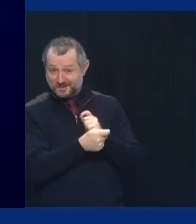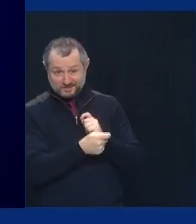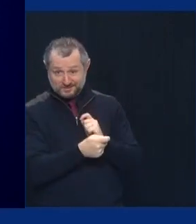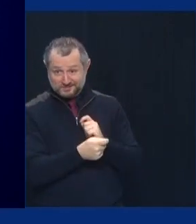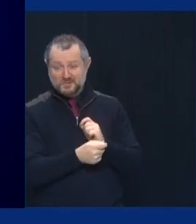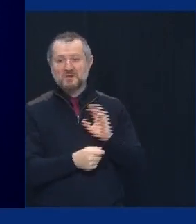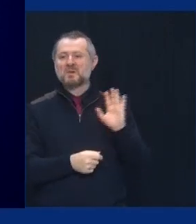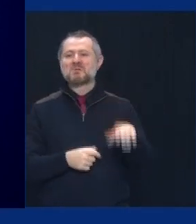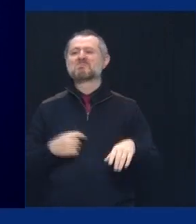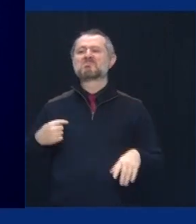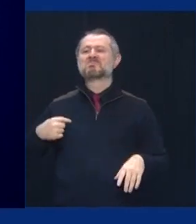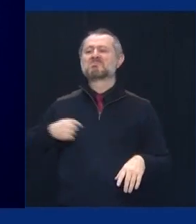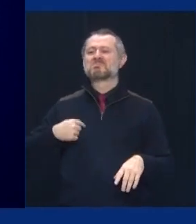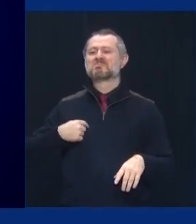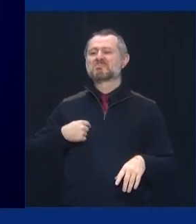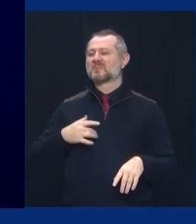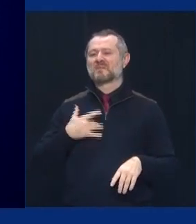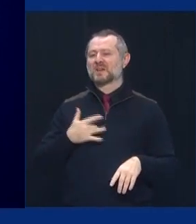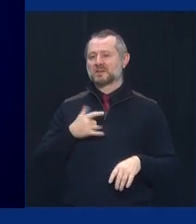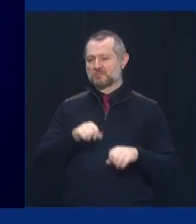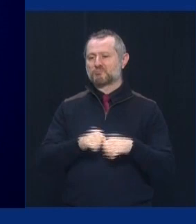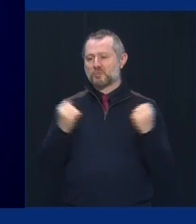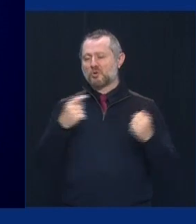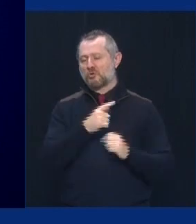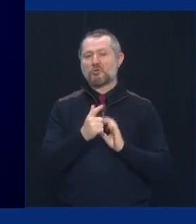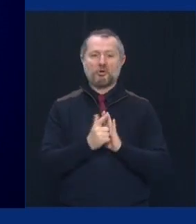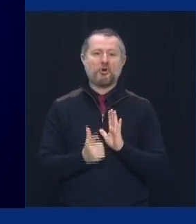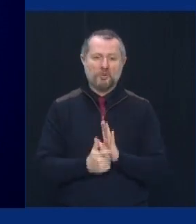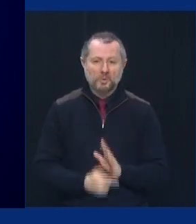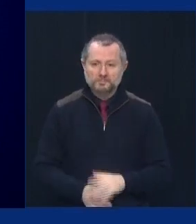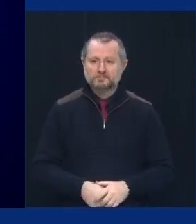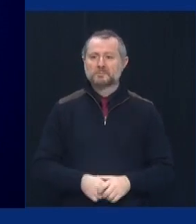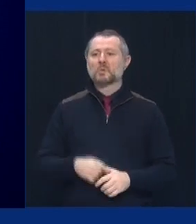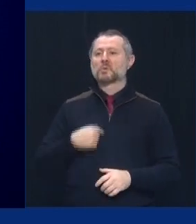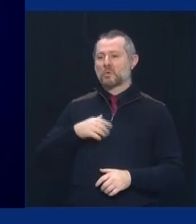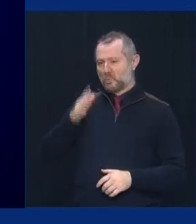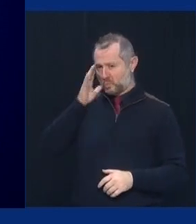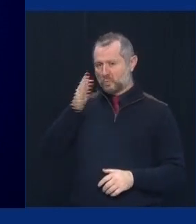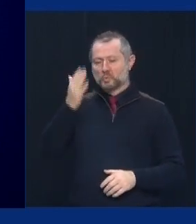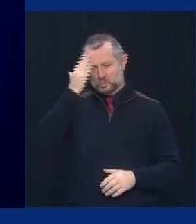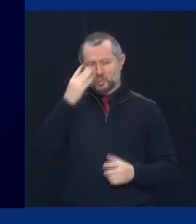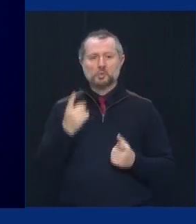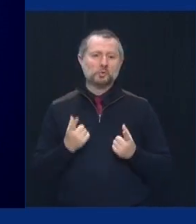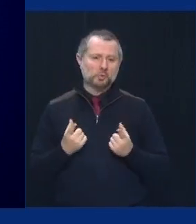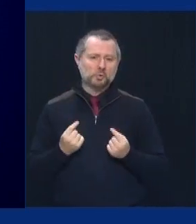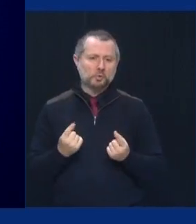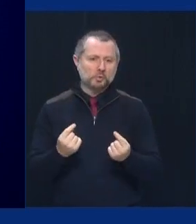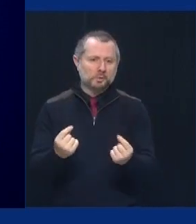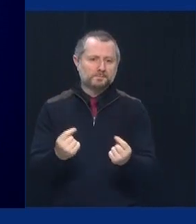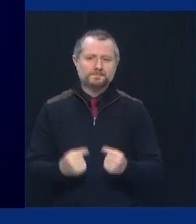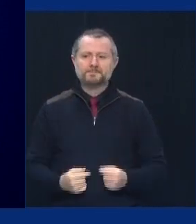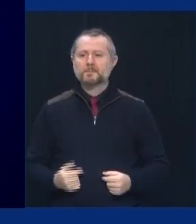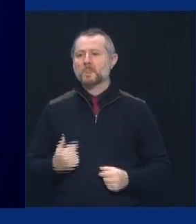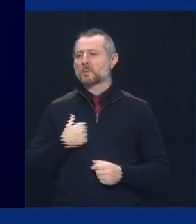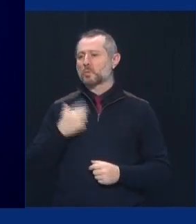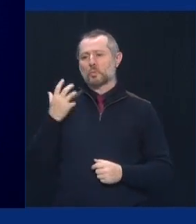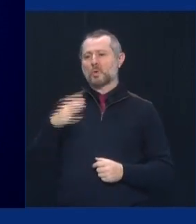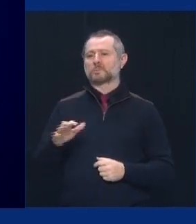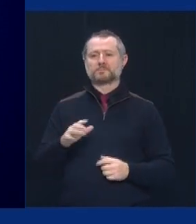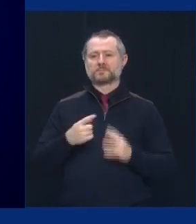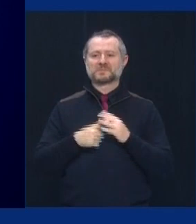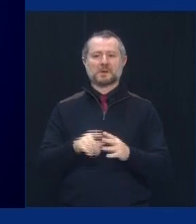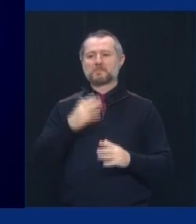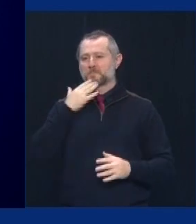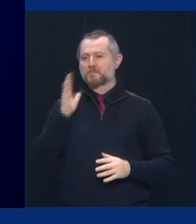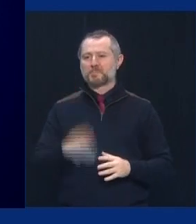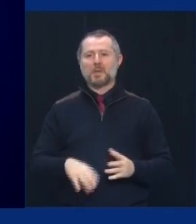believe that it is illegal, and we'll pursue that course because we don't want to get off to a bad start, and it